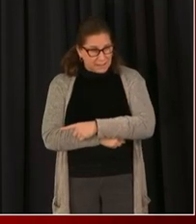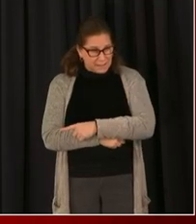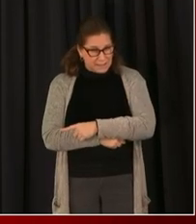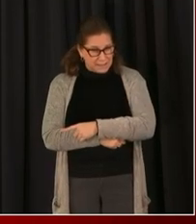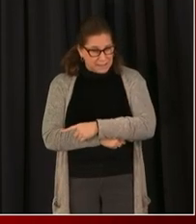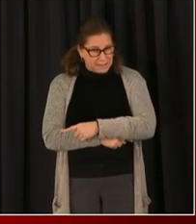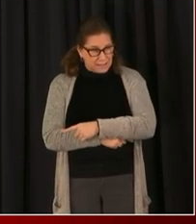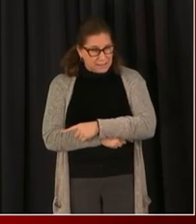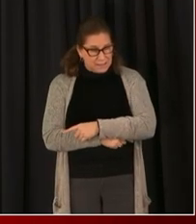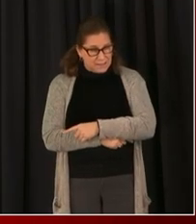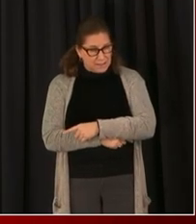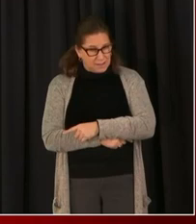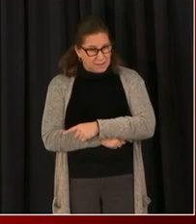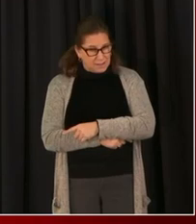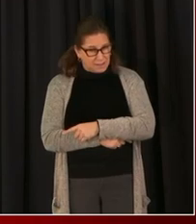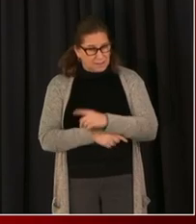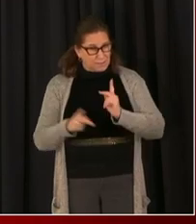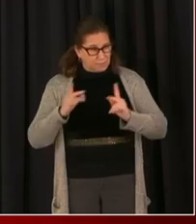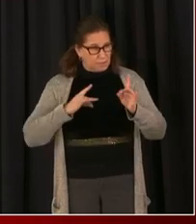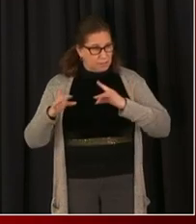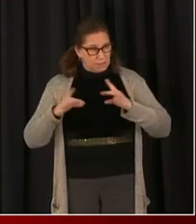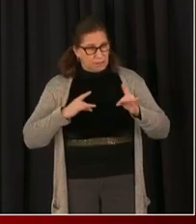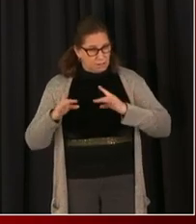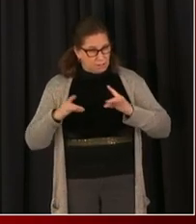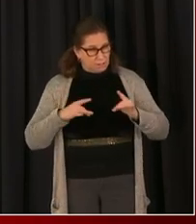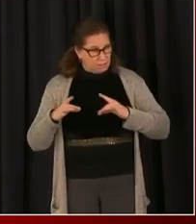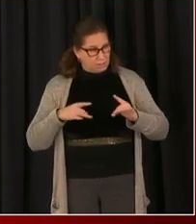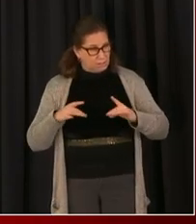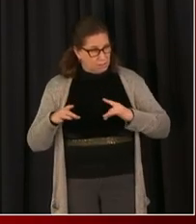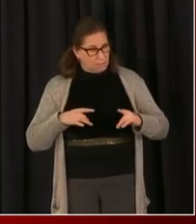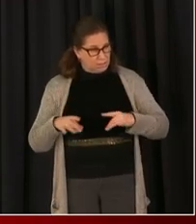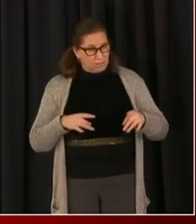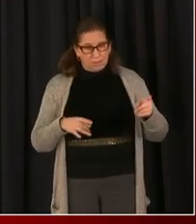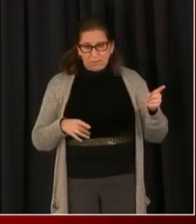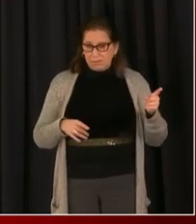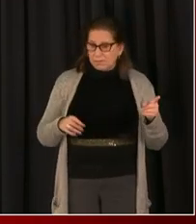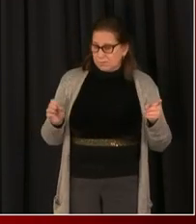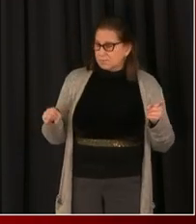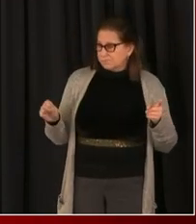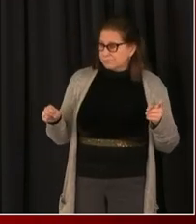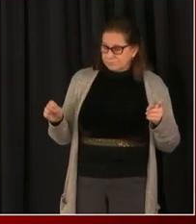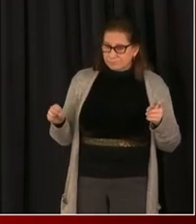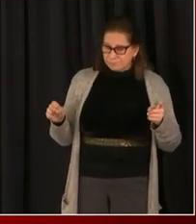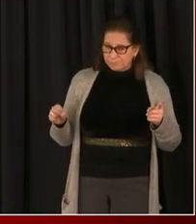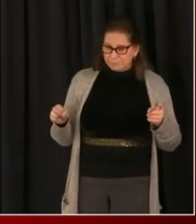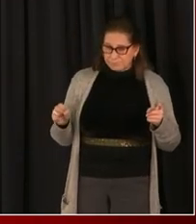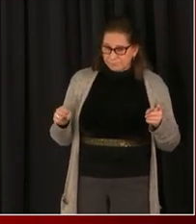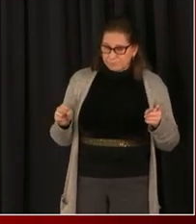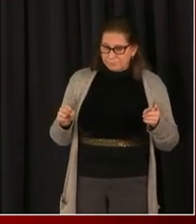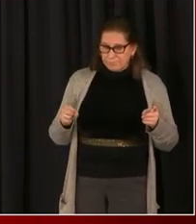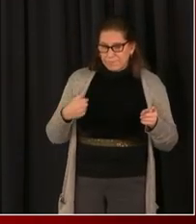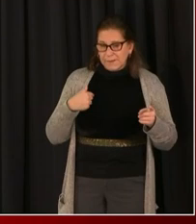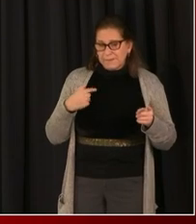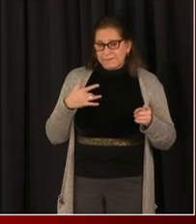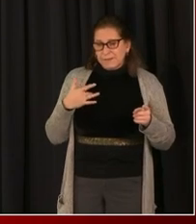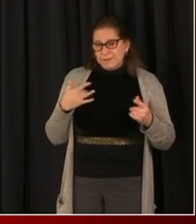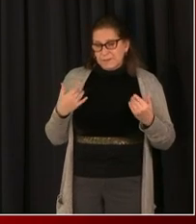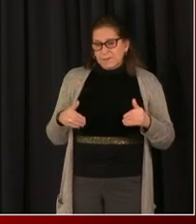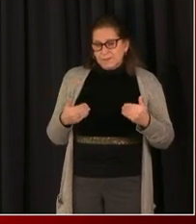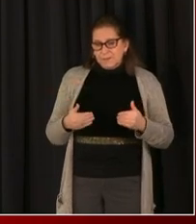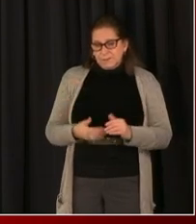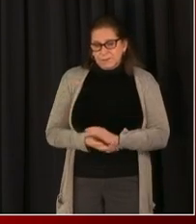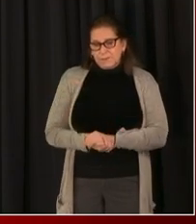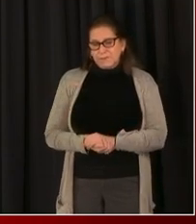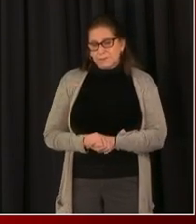I actually, in a conversation with my team today, you can be your own worst critic. And we have the benefit of